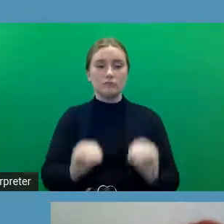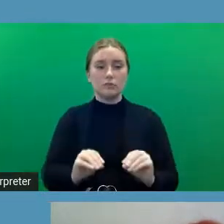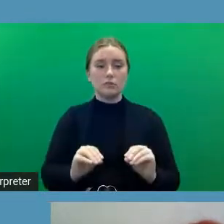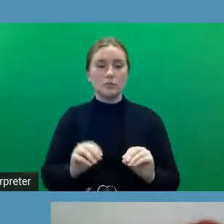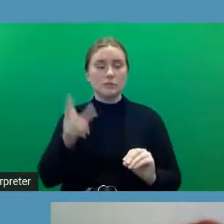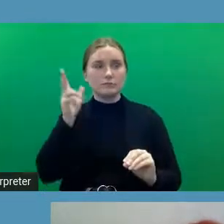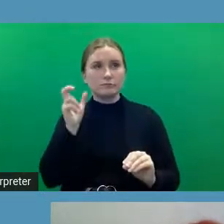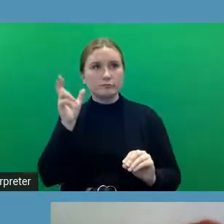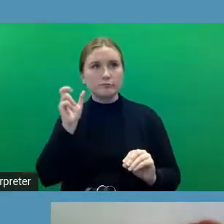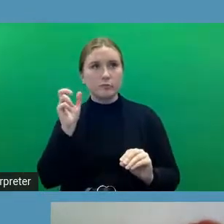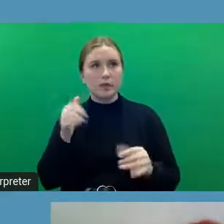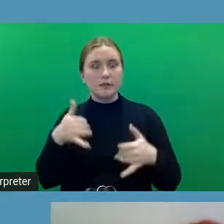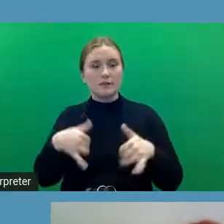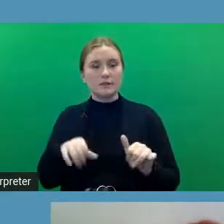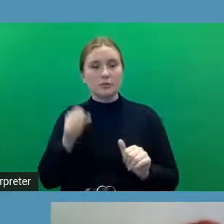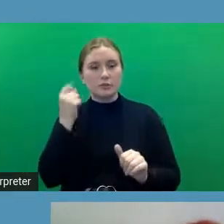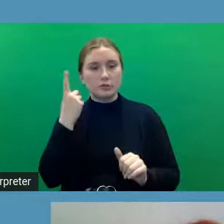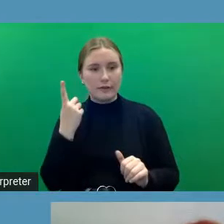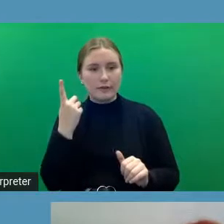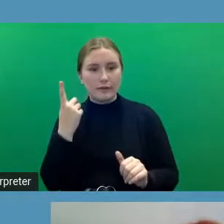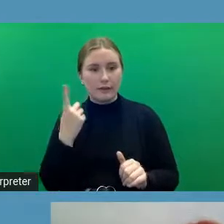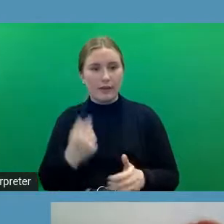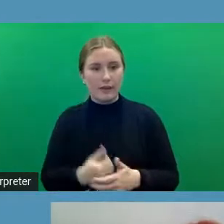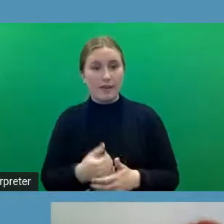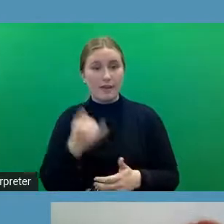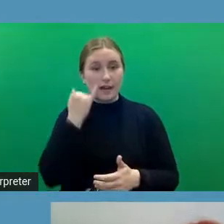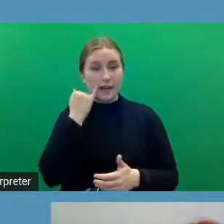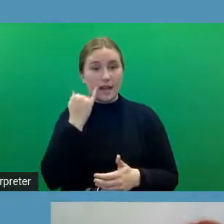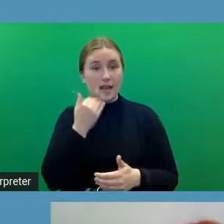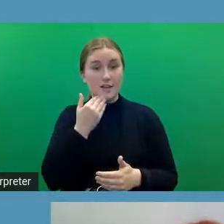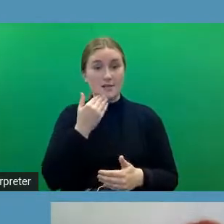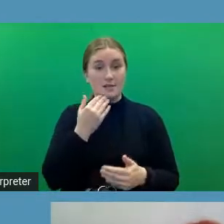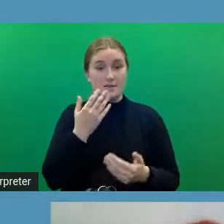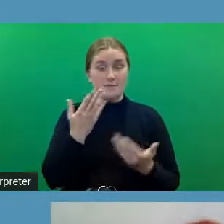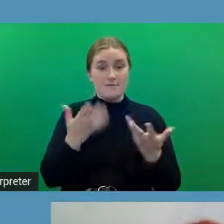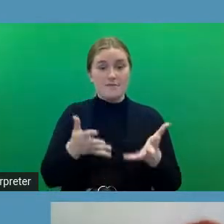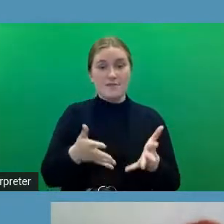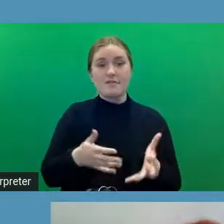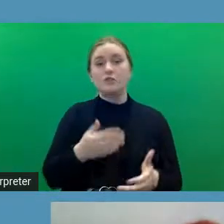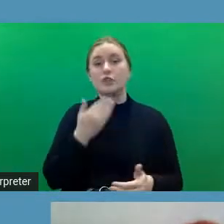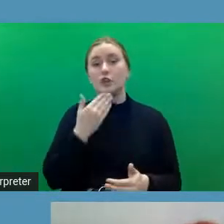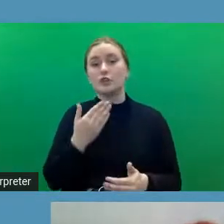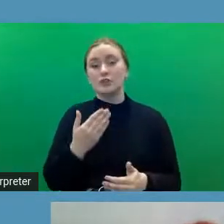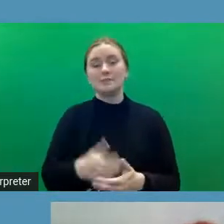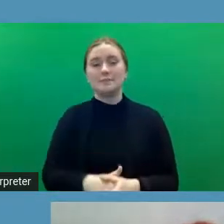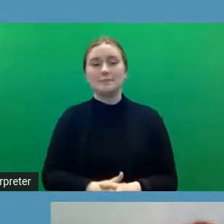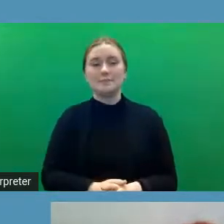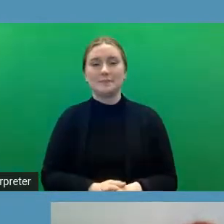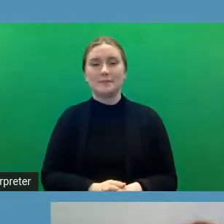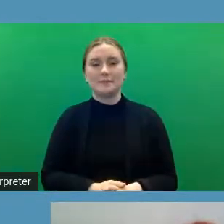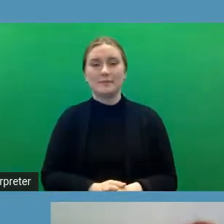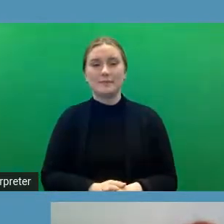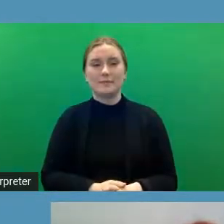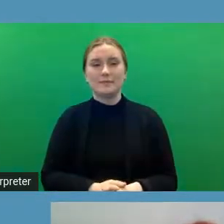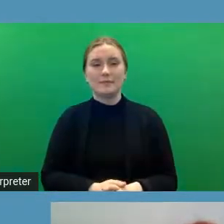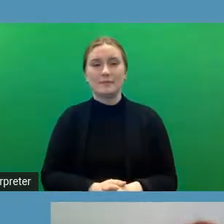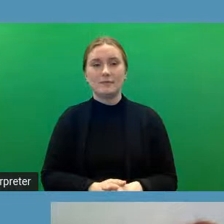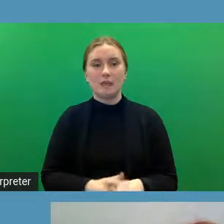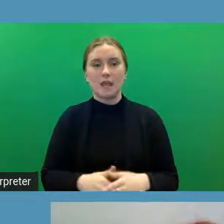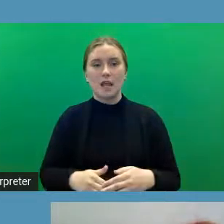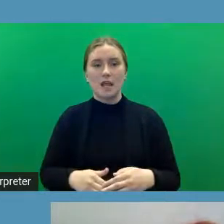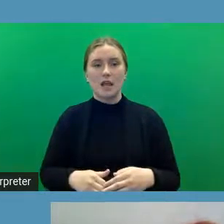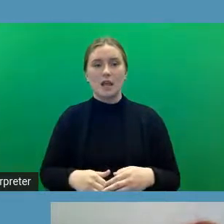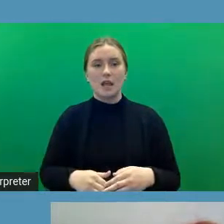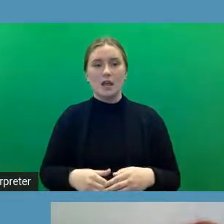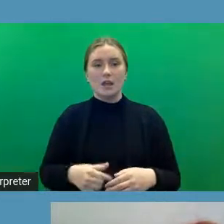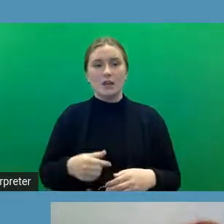it does, then you've done a good job with alt text. Some standards that we can share out as links, the Cooper Hewitt guidelines